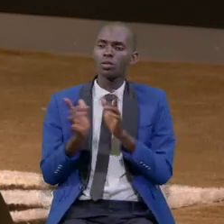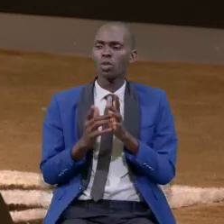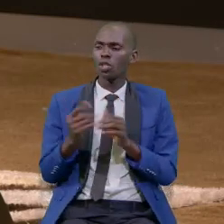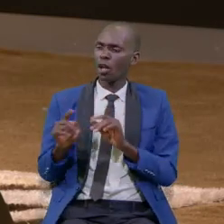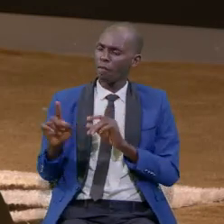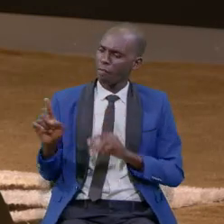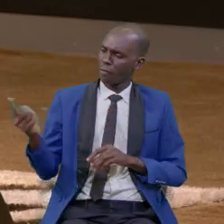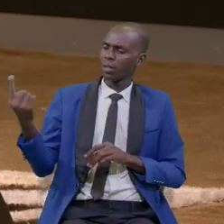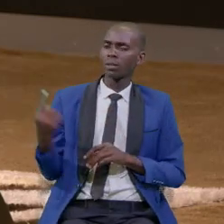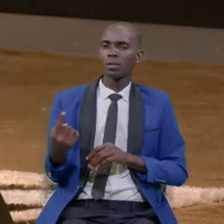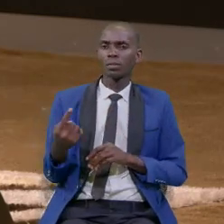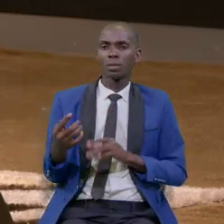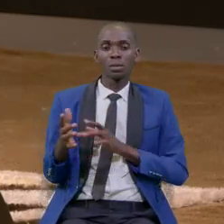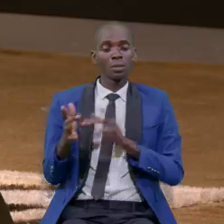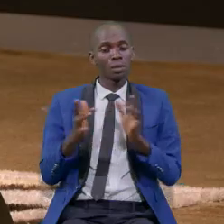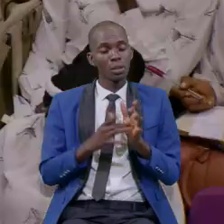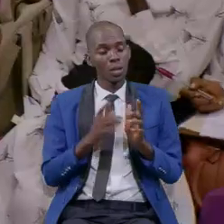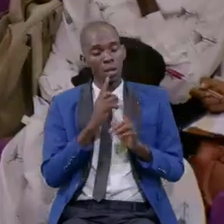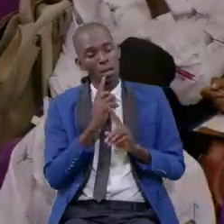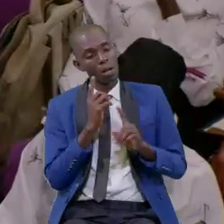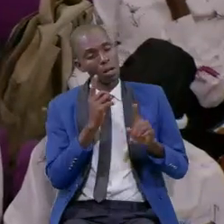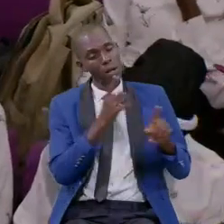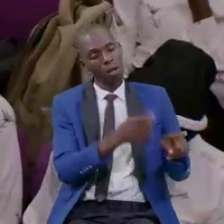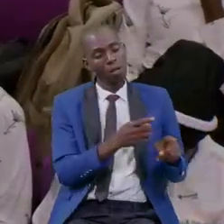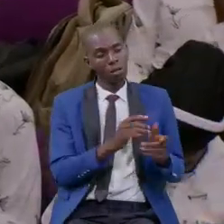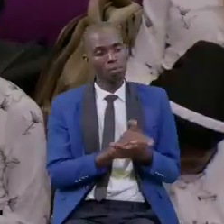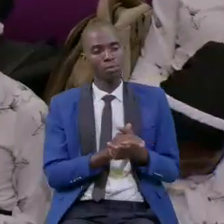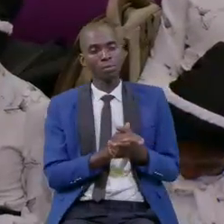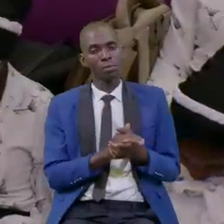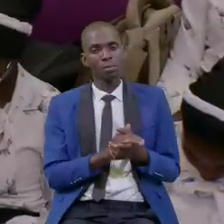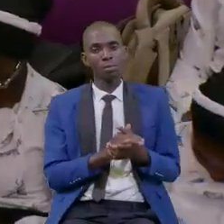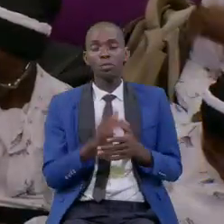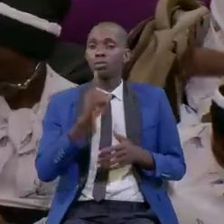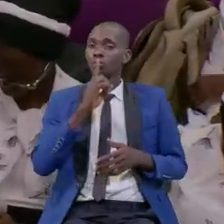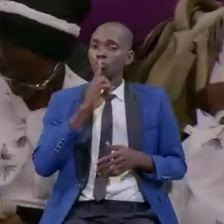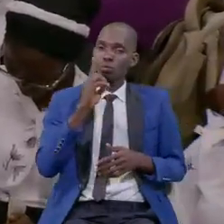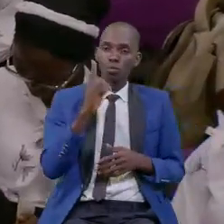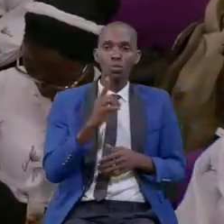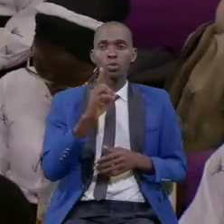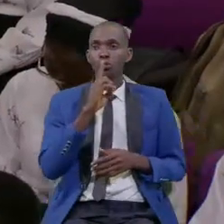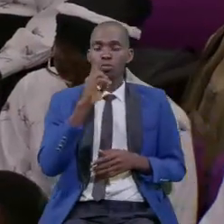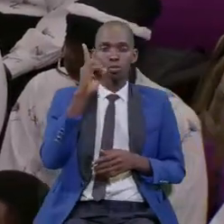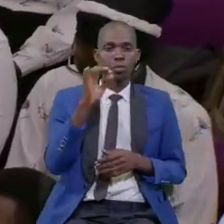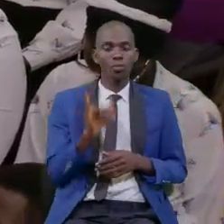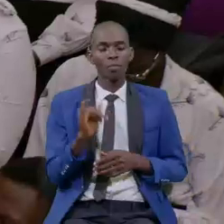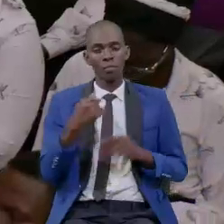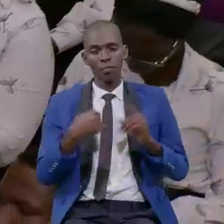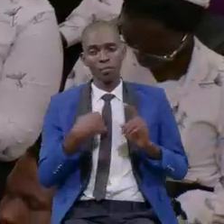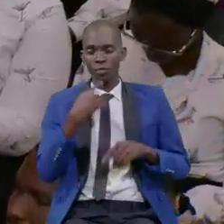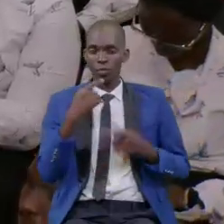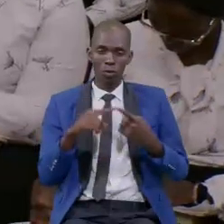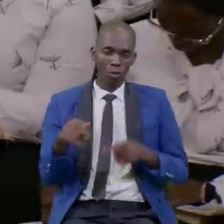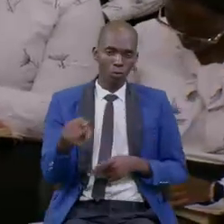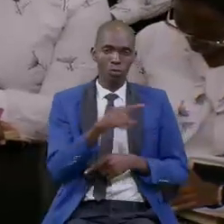first. Jesus saith unto them, verily, verily, verily, I say unto